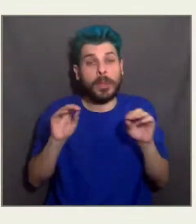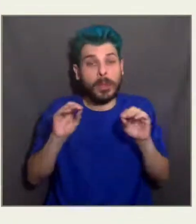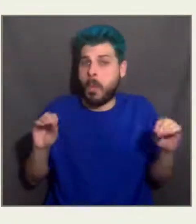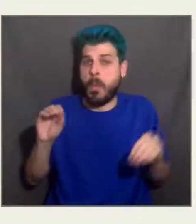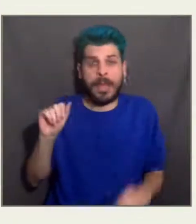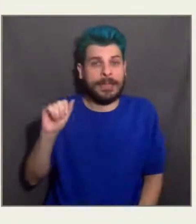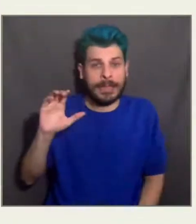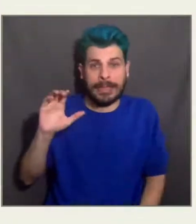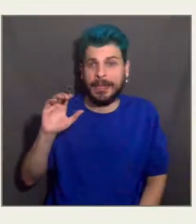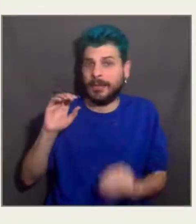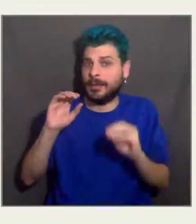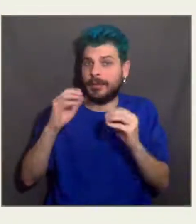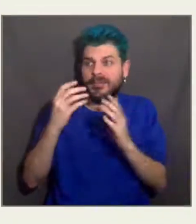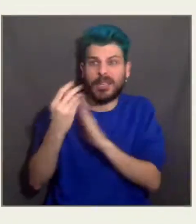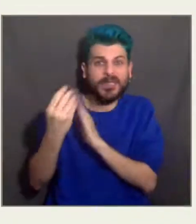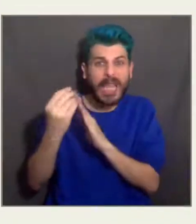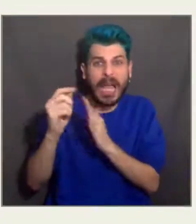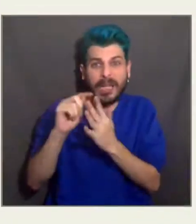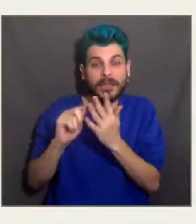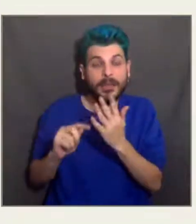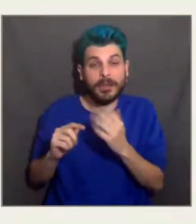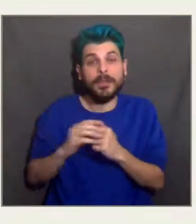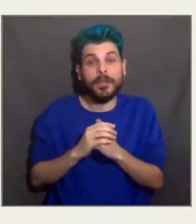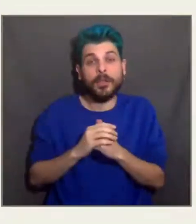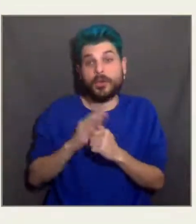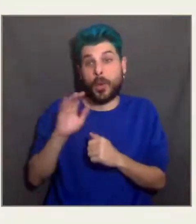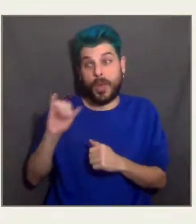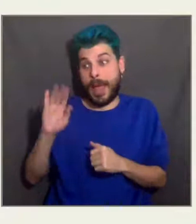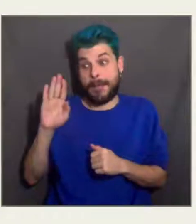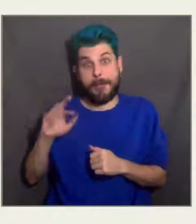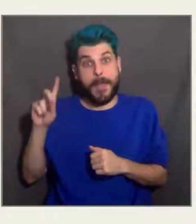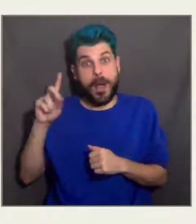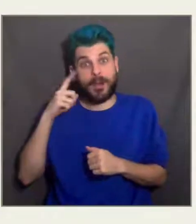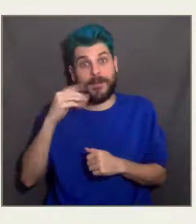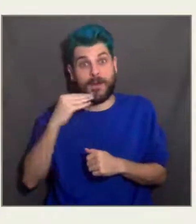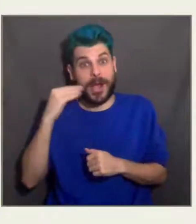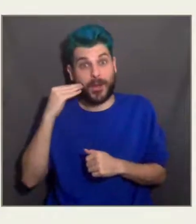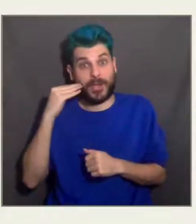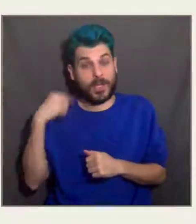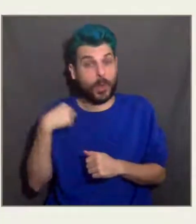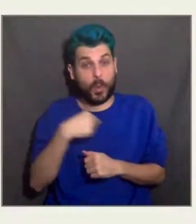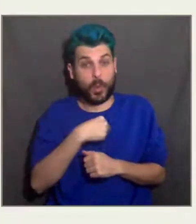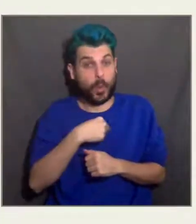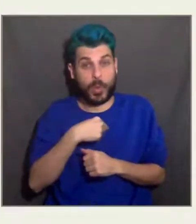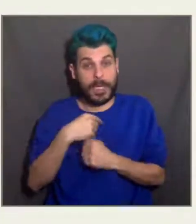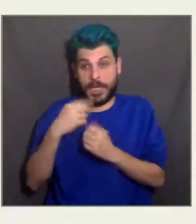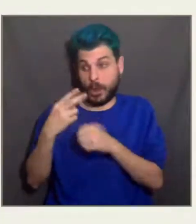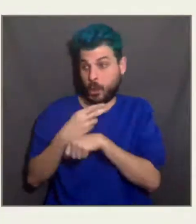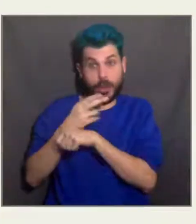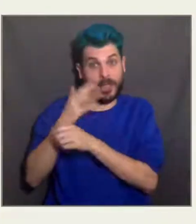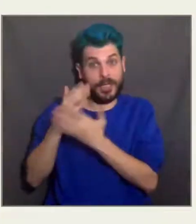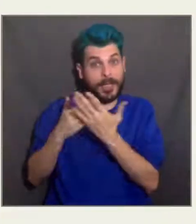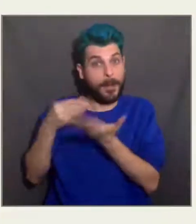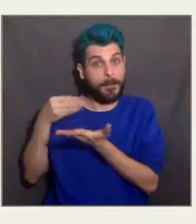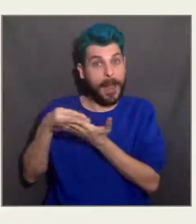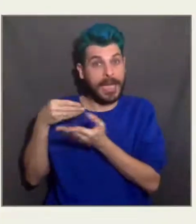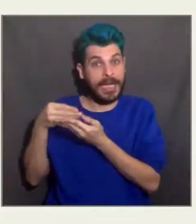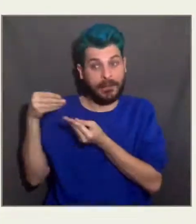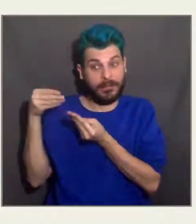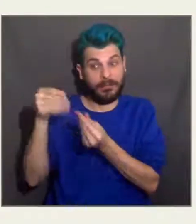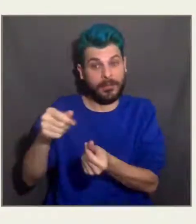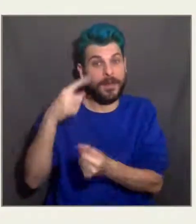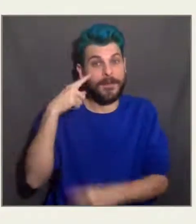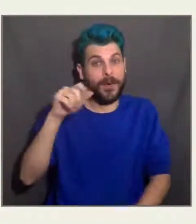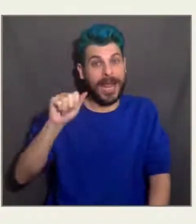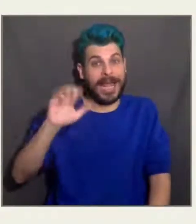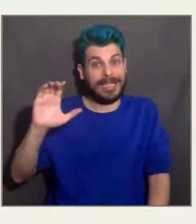happens. So in the affordable housing bond measure, we went back and we have actually funded now putting air conditioning into the units that have